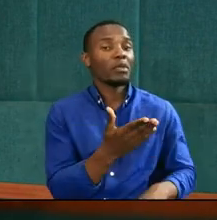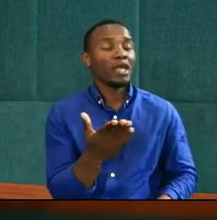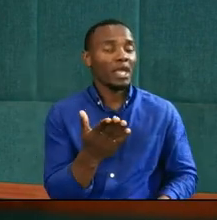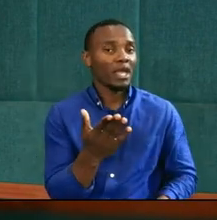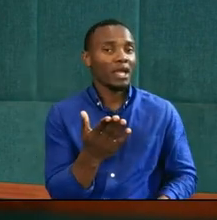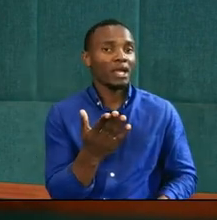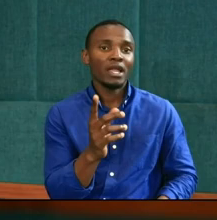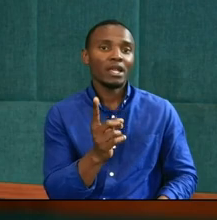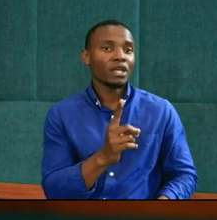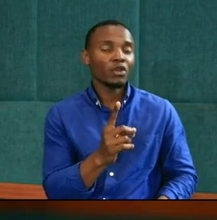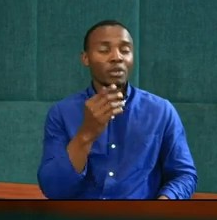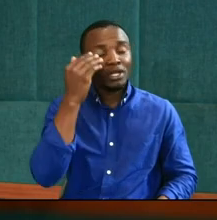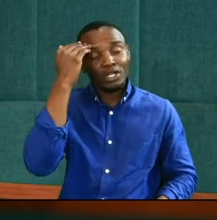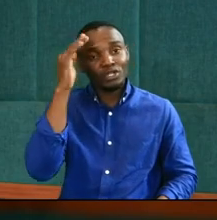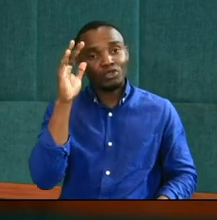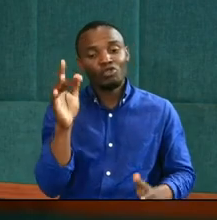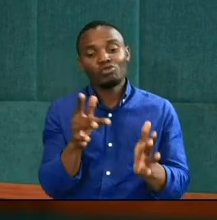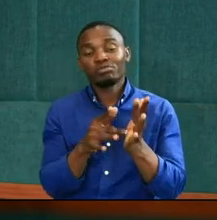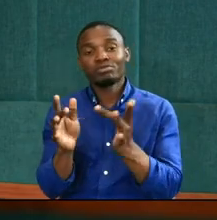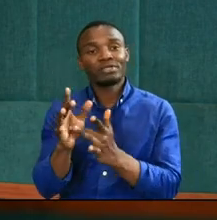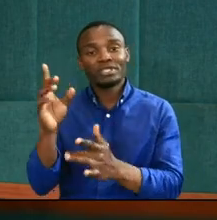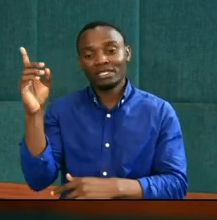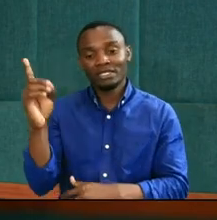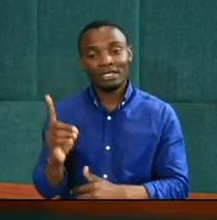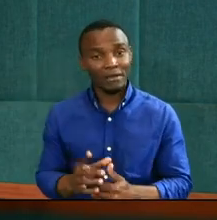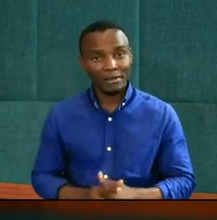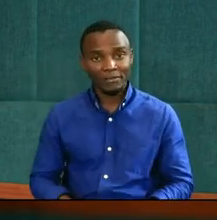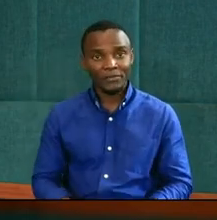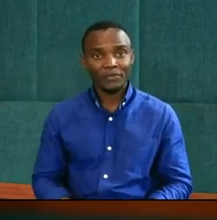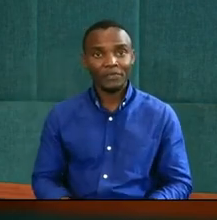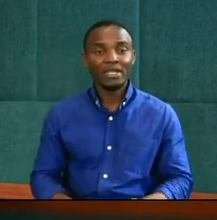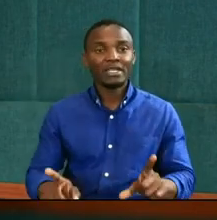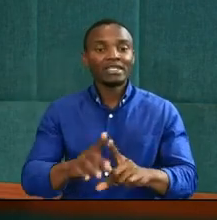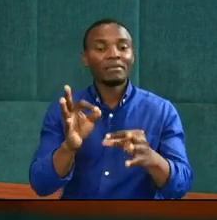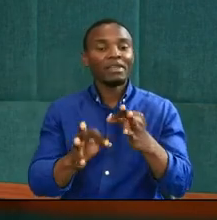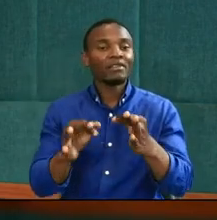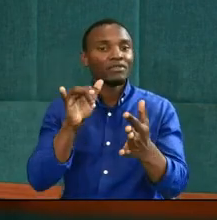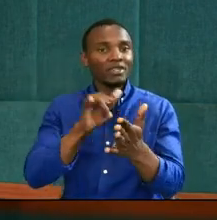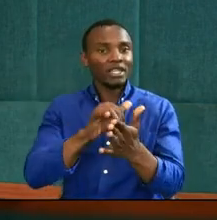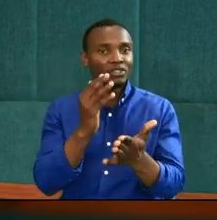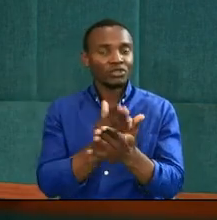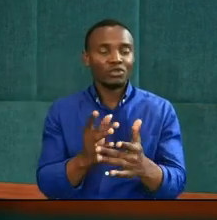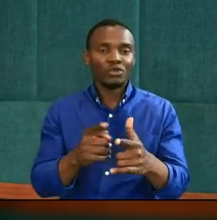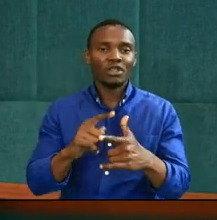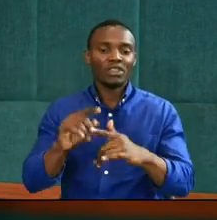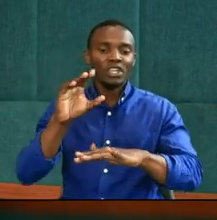on the street are not aware of it. And if that is so, then the church has some